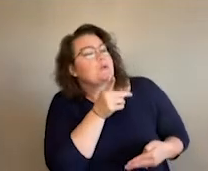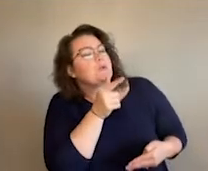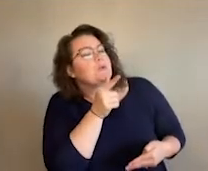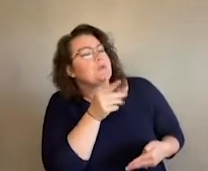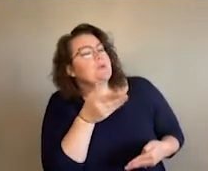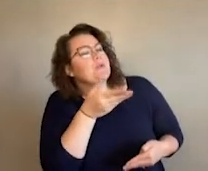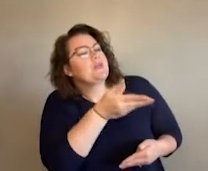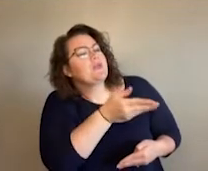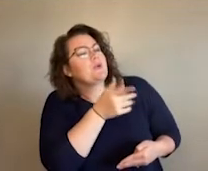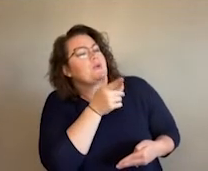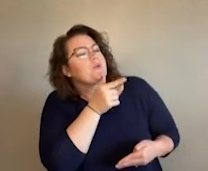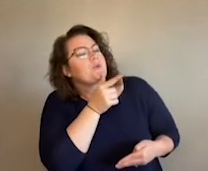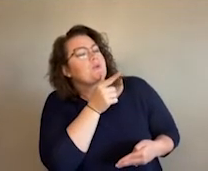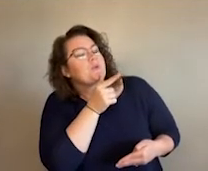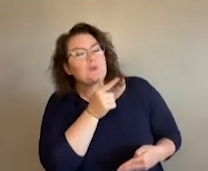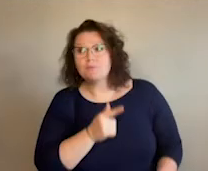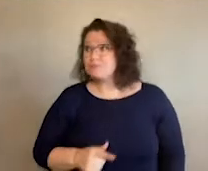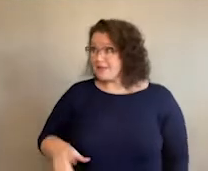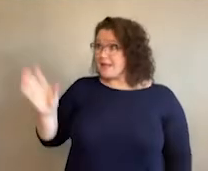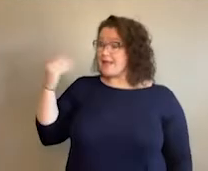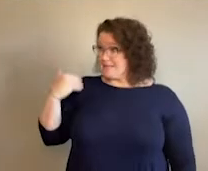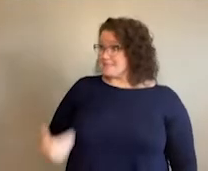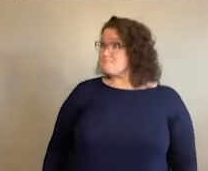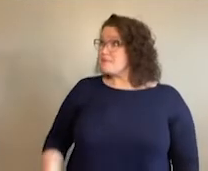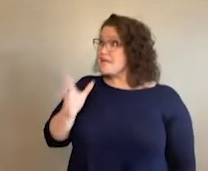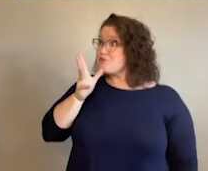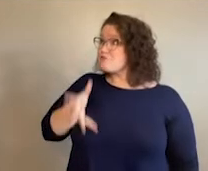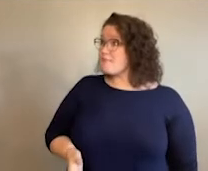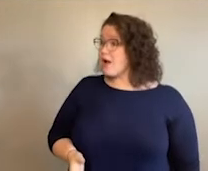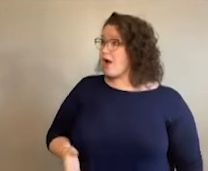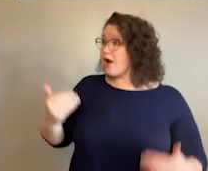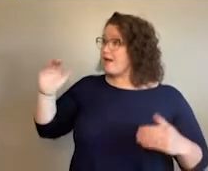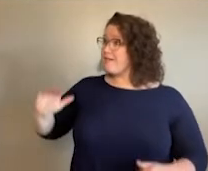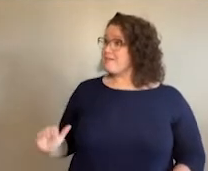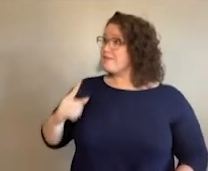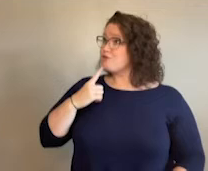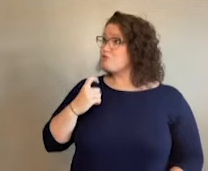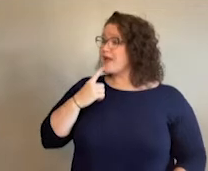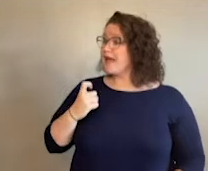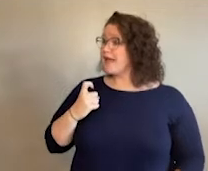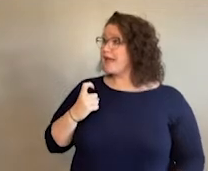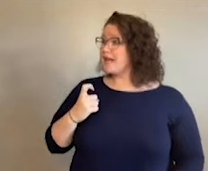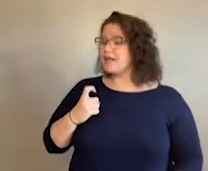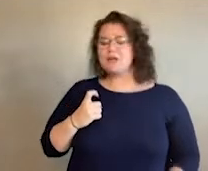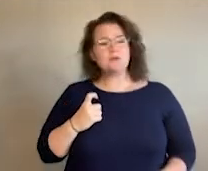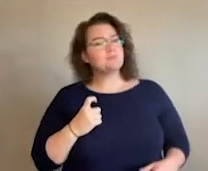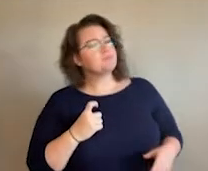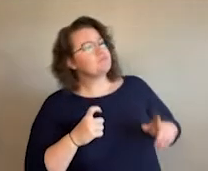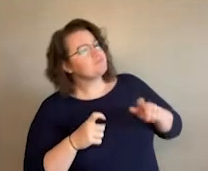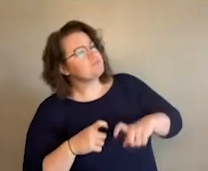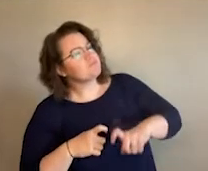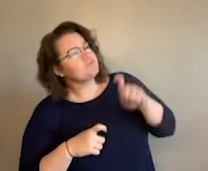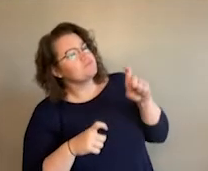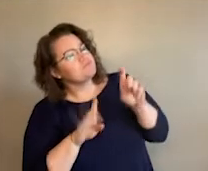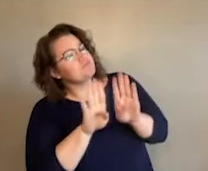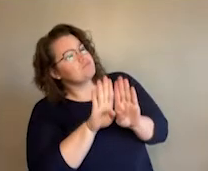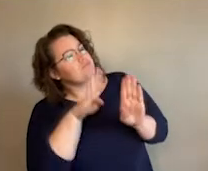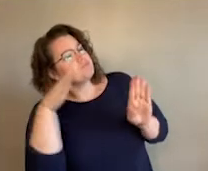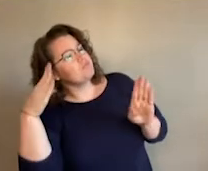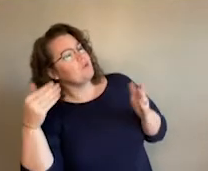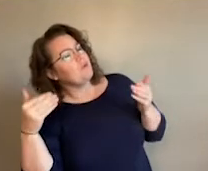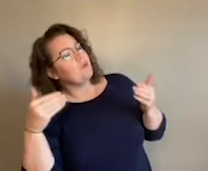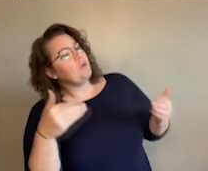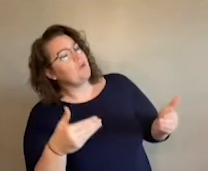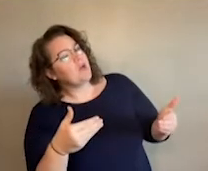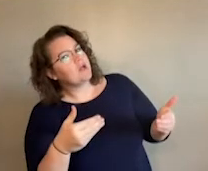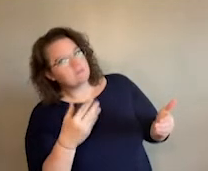there?" he asked. "It is I, grandmother, Little Red Riding Hood," answered the child. "Pull the latch string and lift the latch," said the